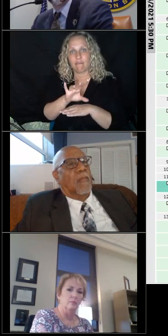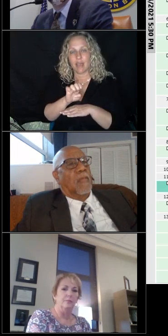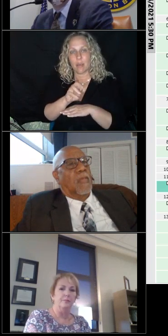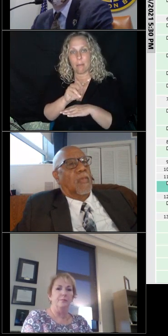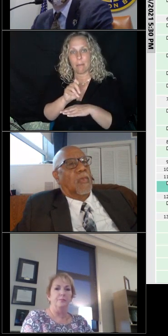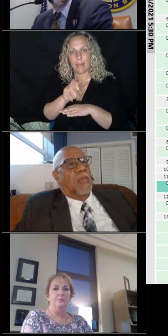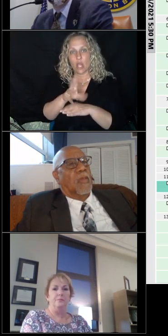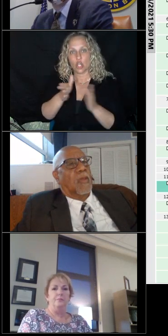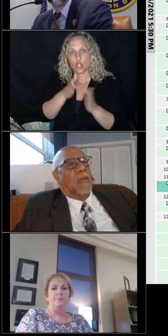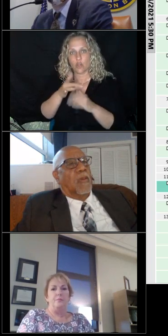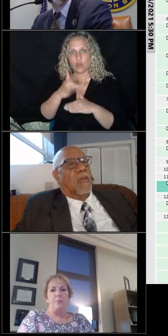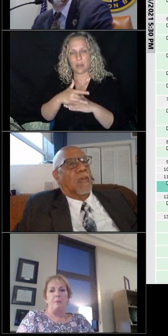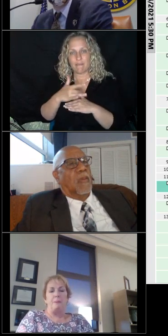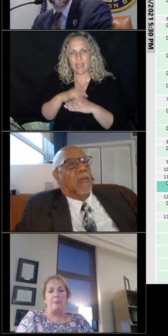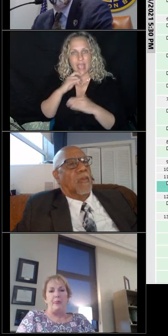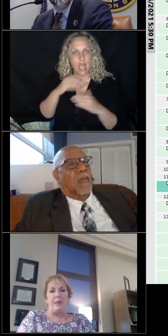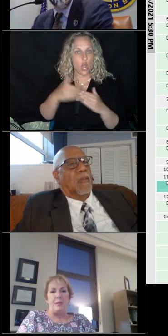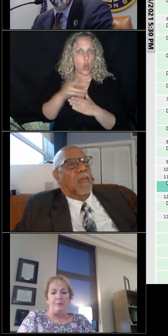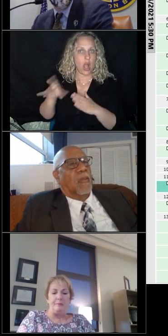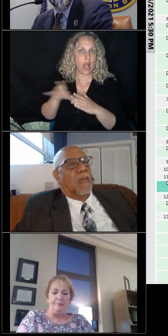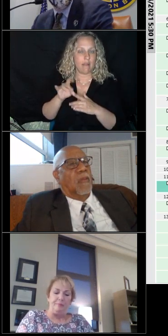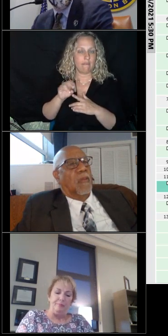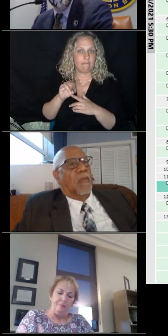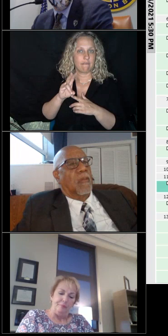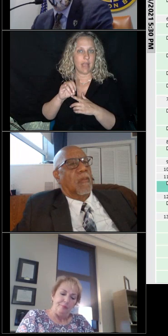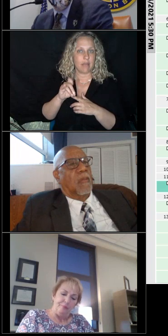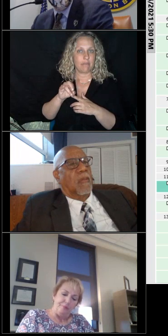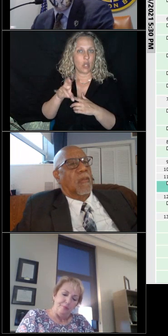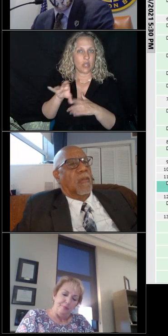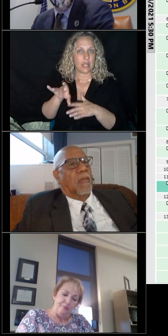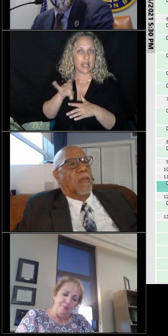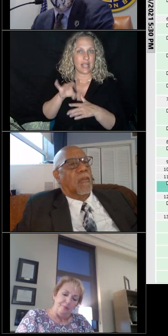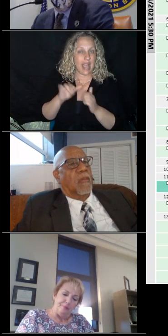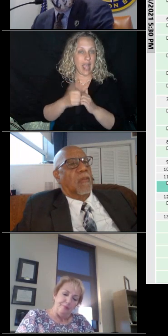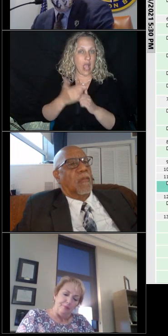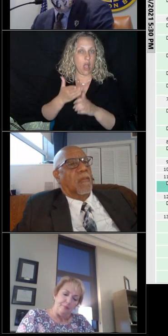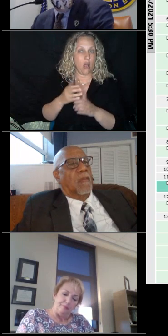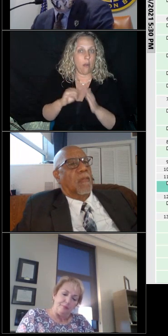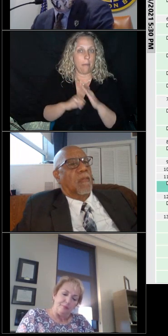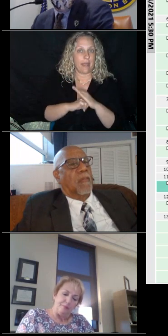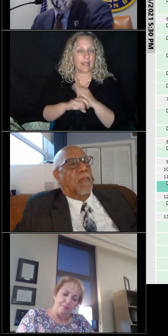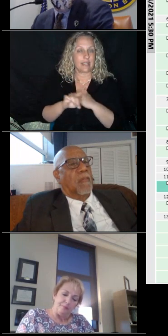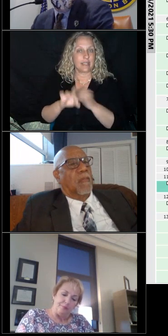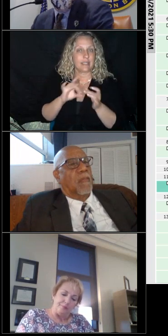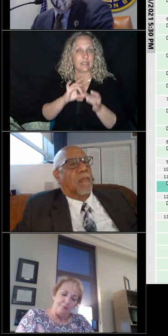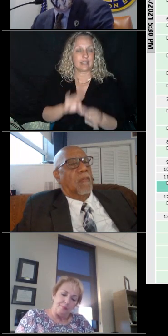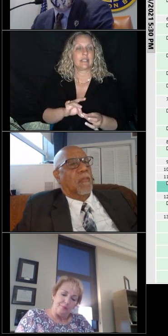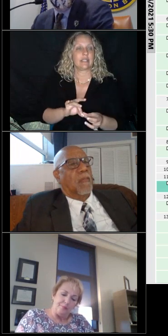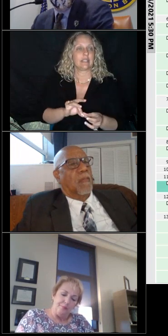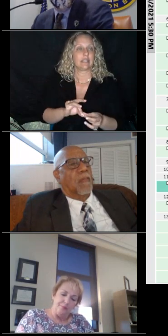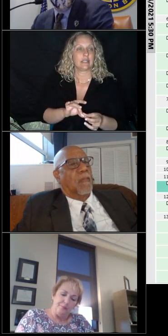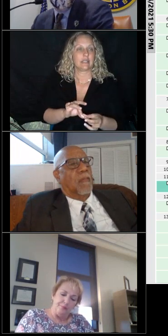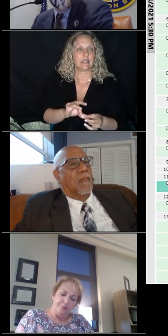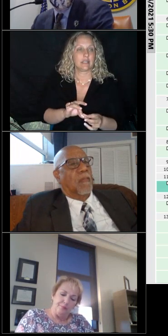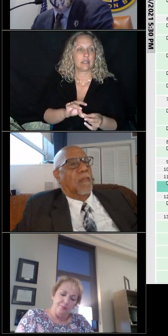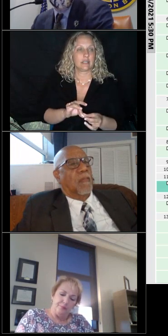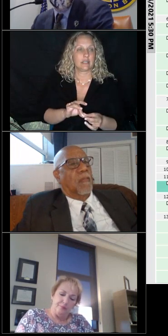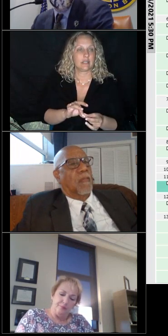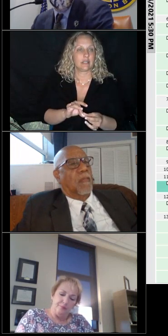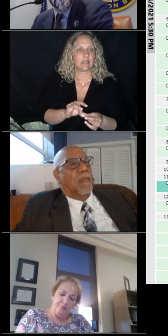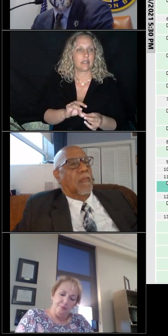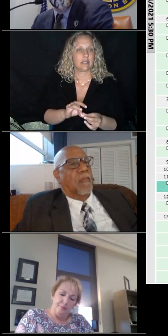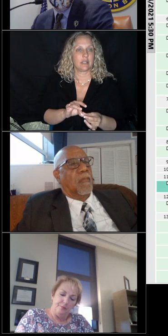vacancy. And the way a new elected vice mayor is elected is based upon the first